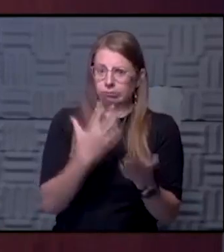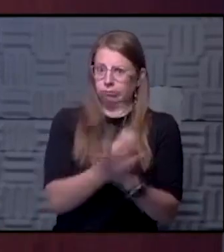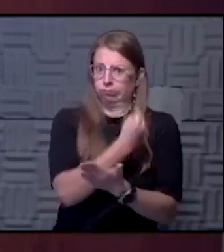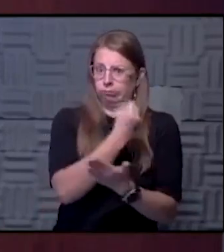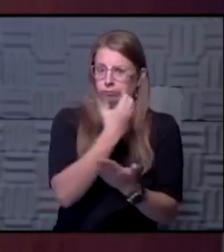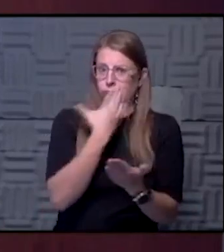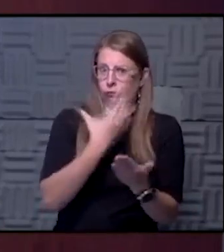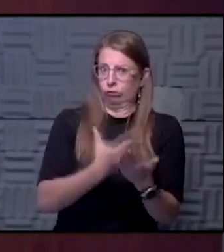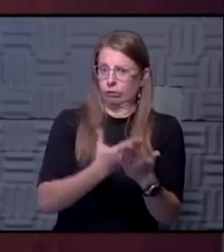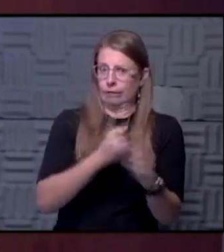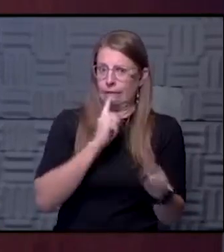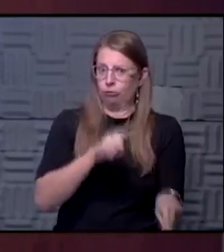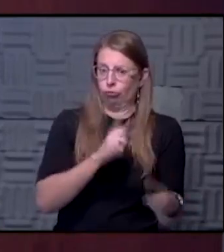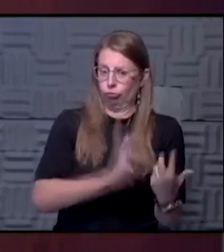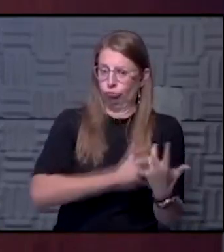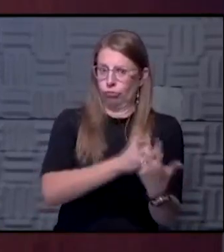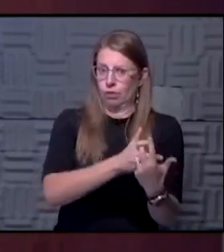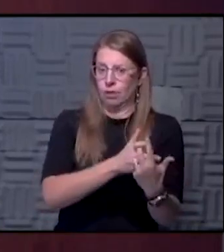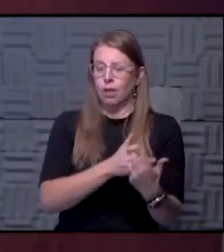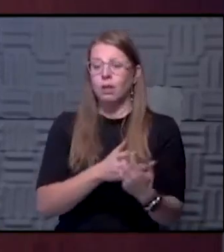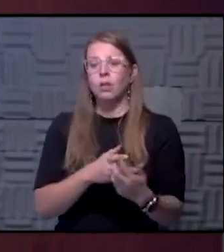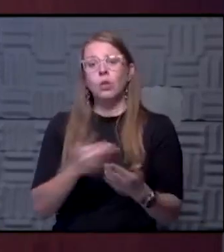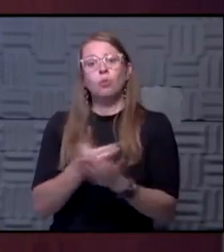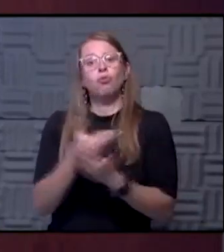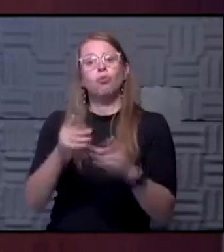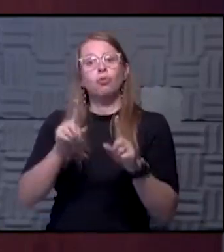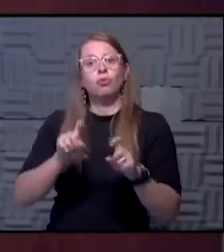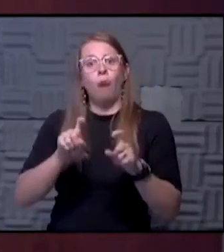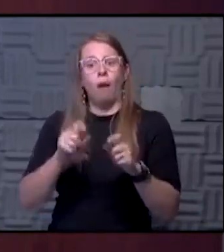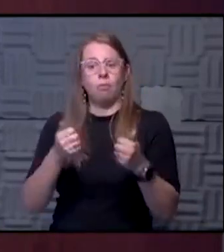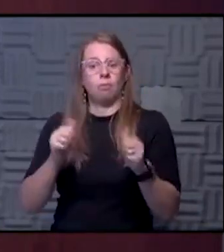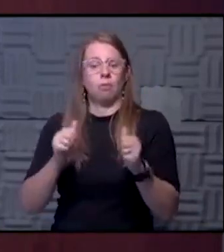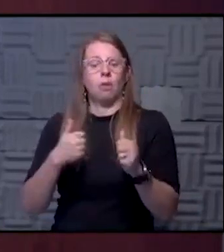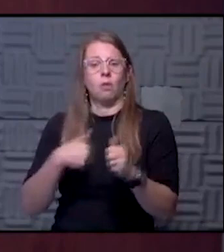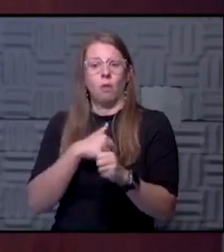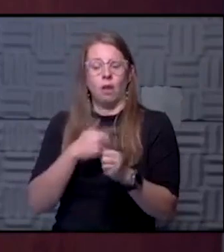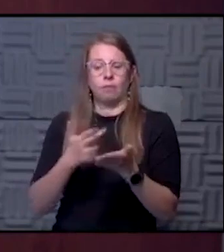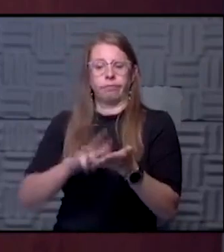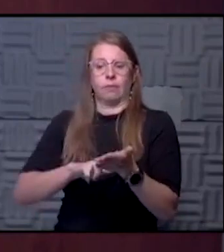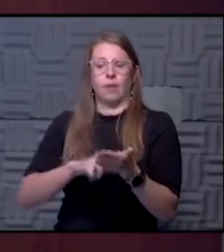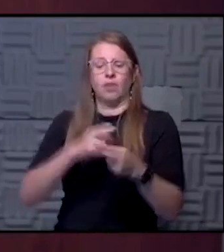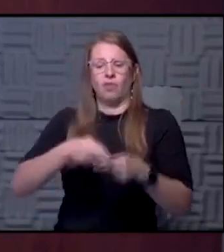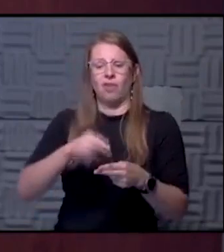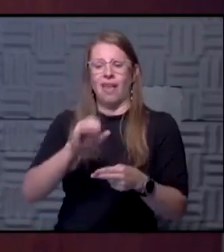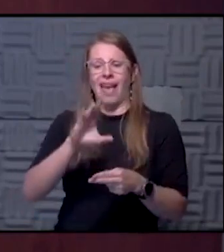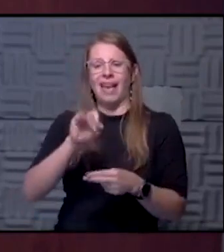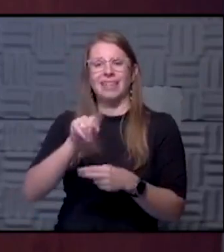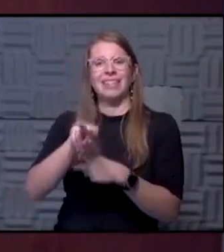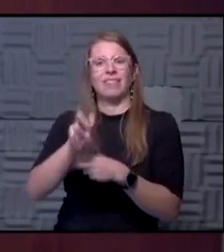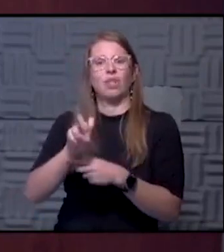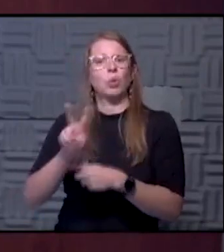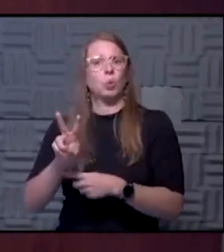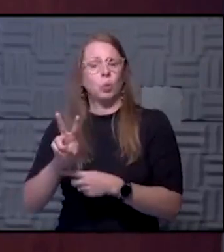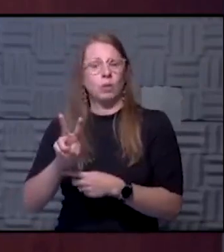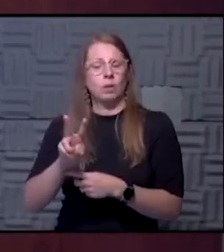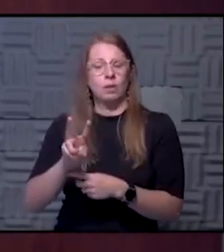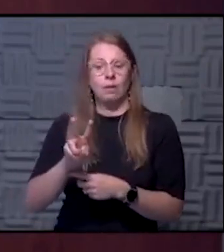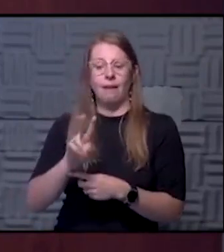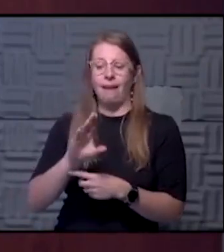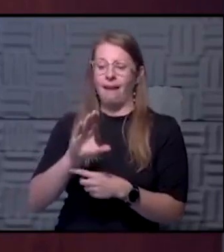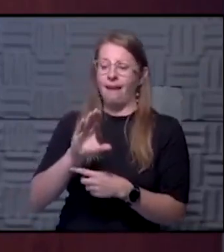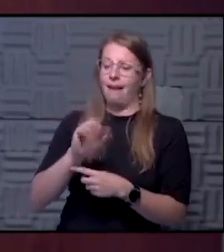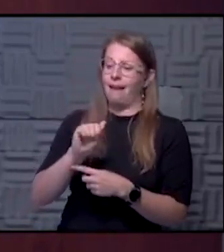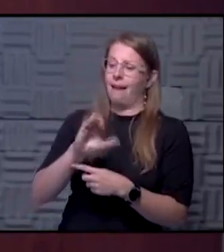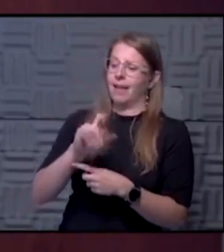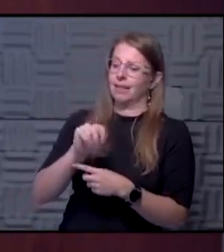new trial that we are now active and enrolling for is called ACTIV-2. And ACTIV-2 comes from